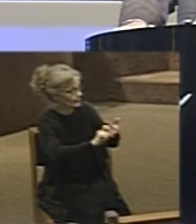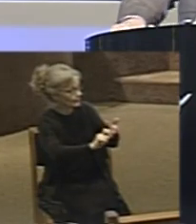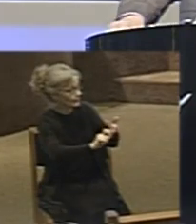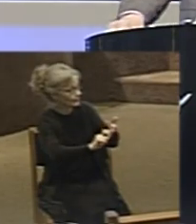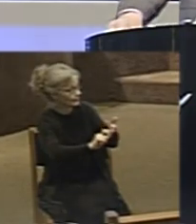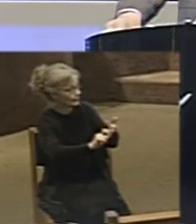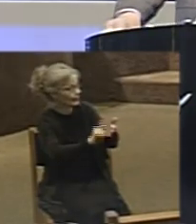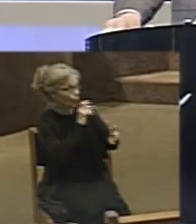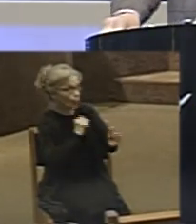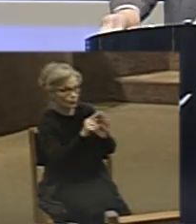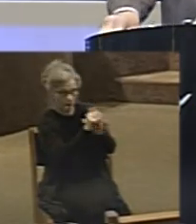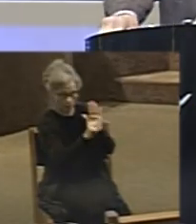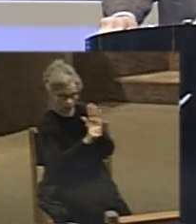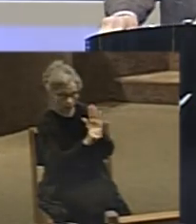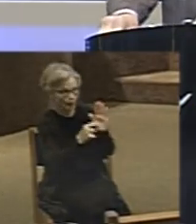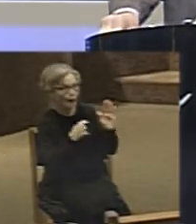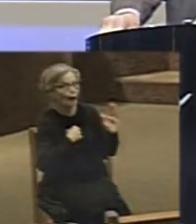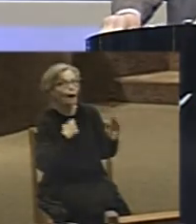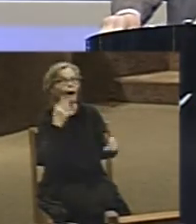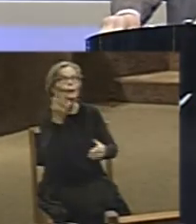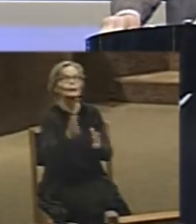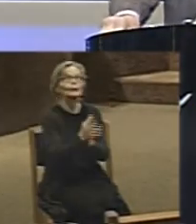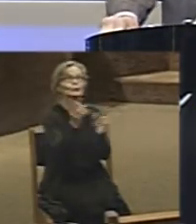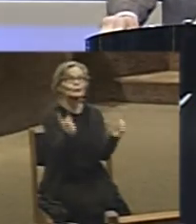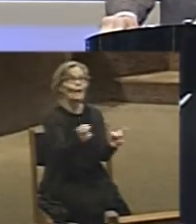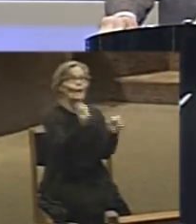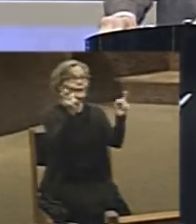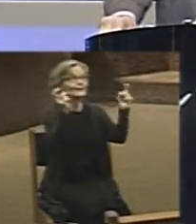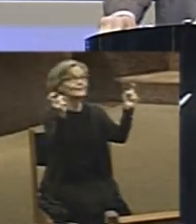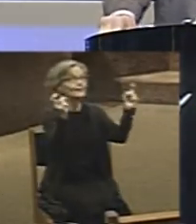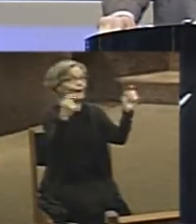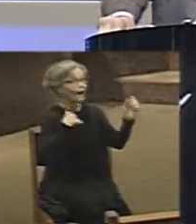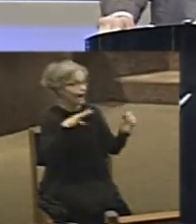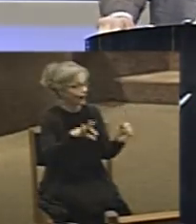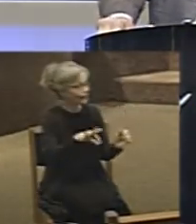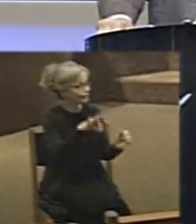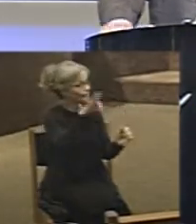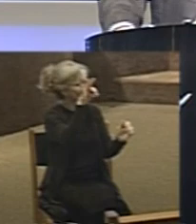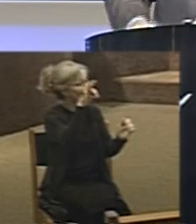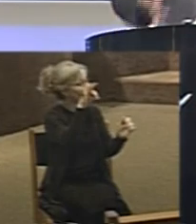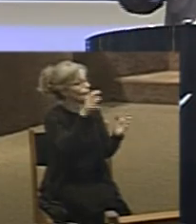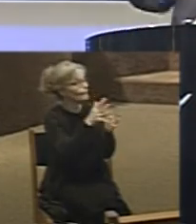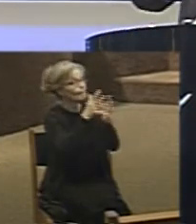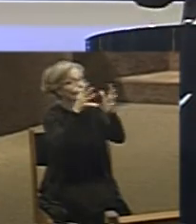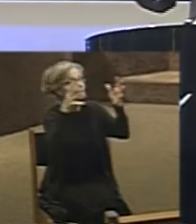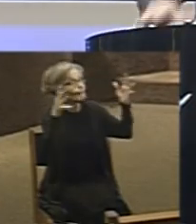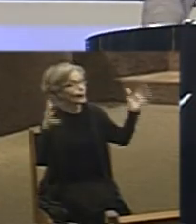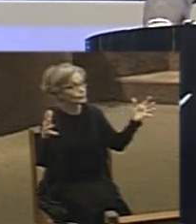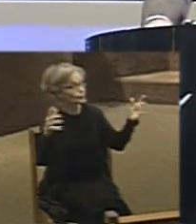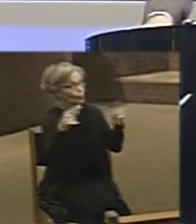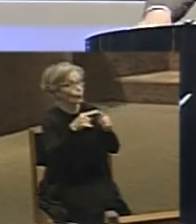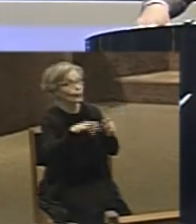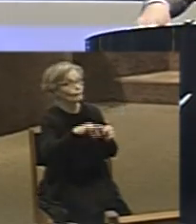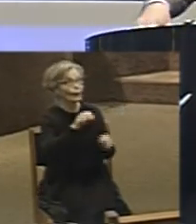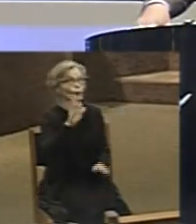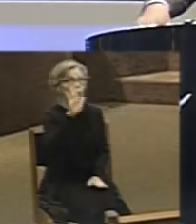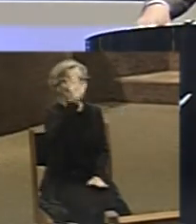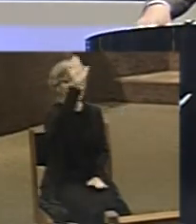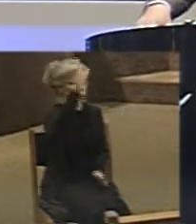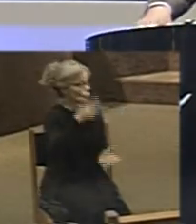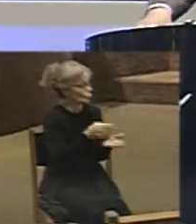one that findeth great spoil. He continued in